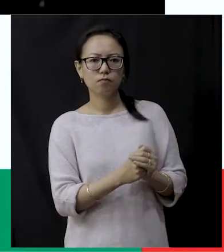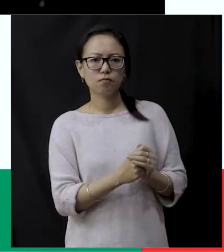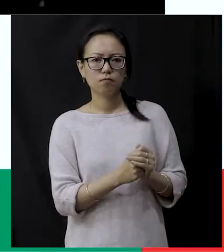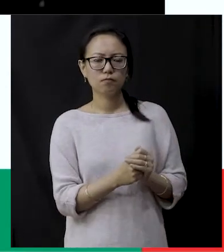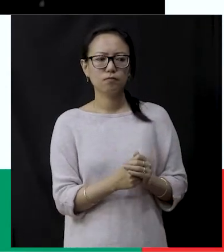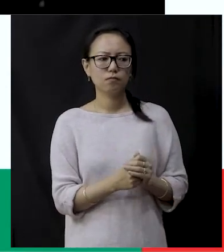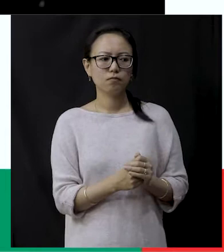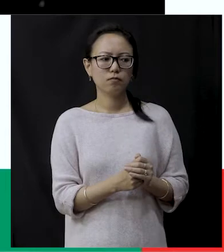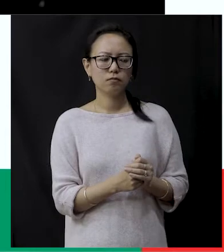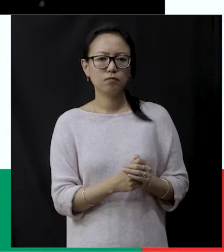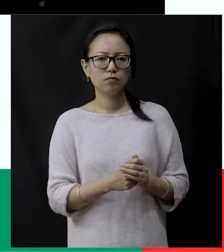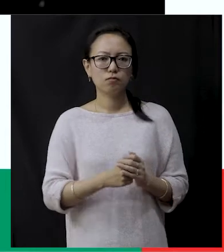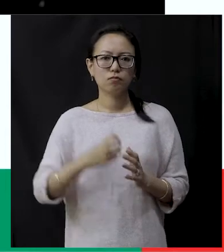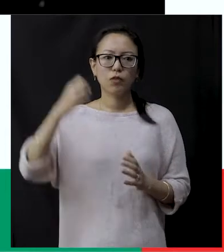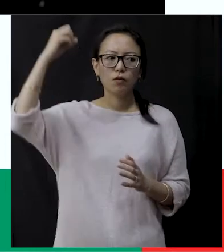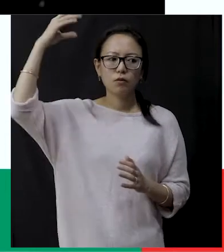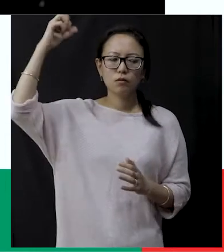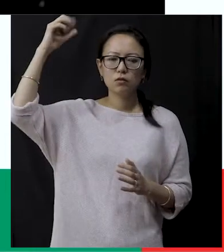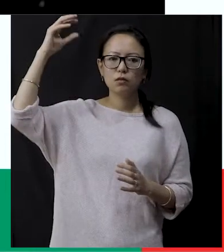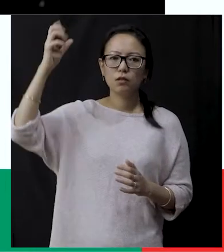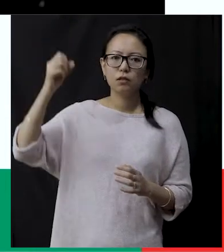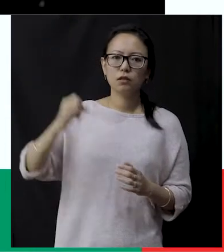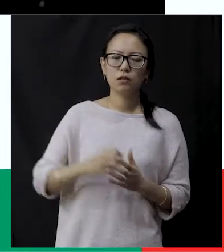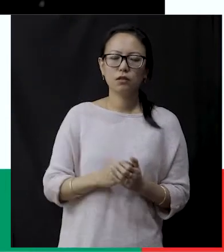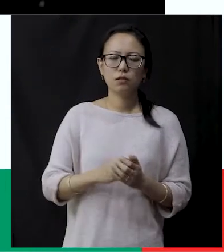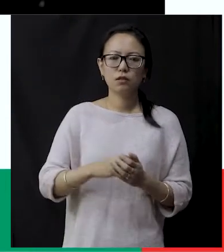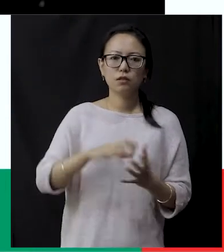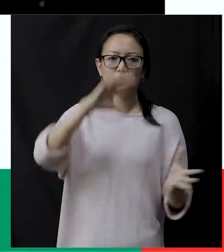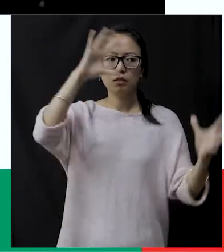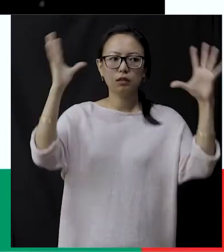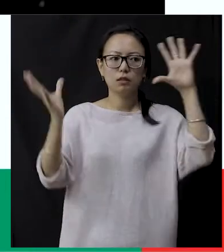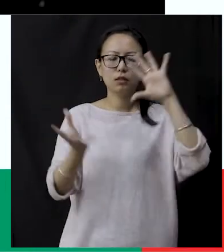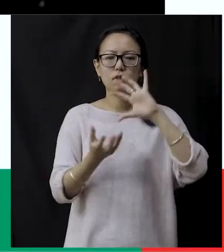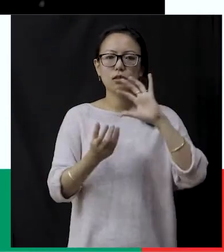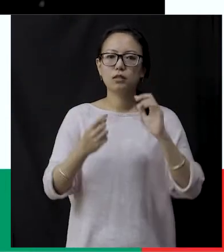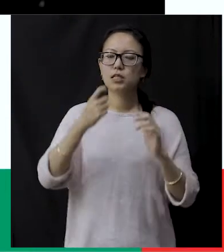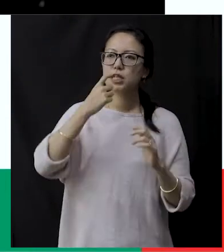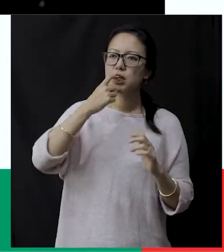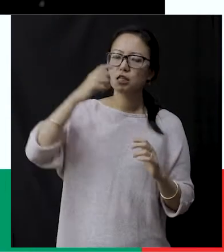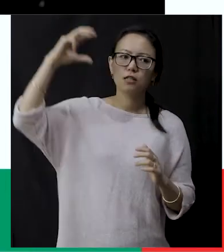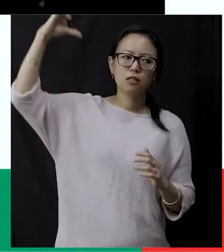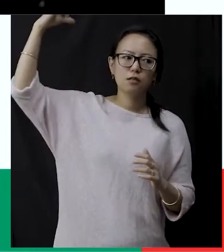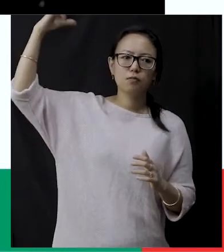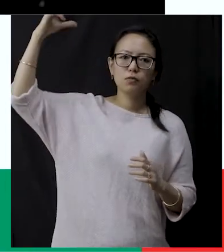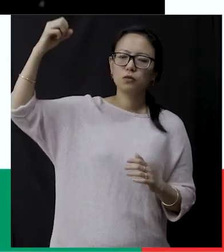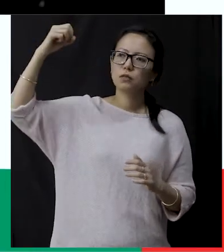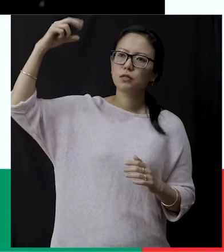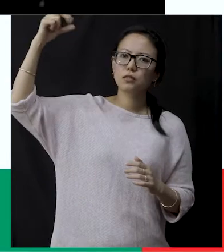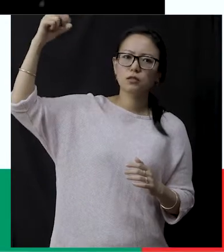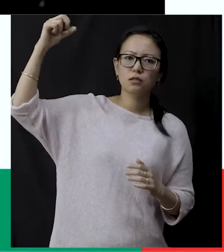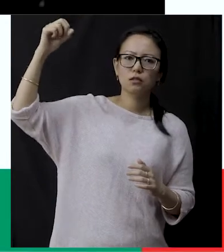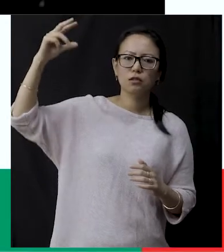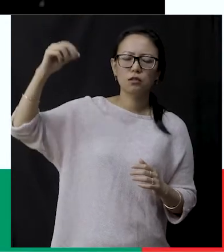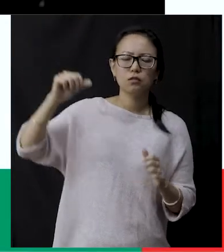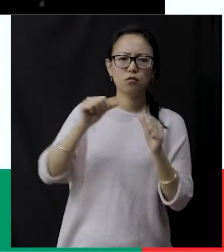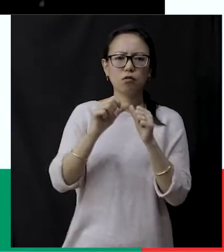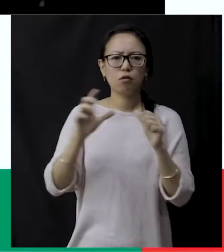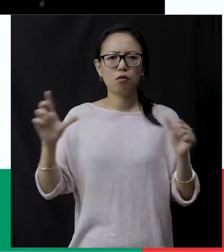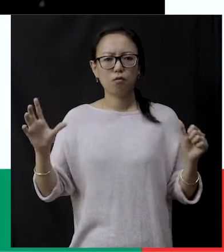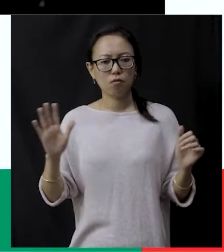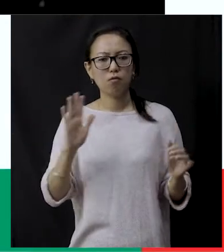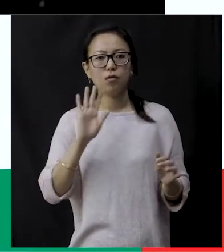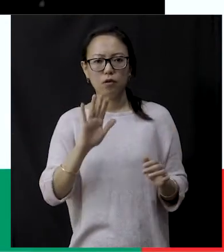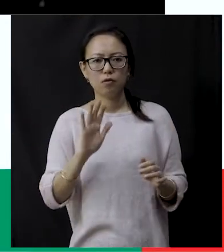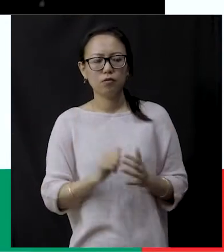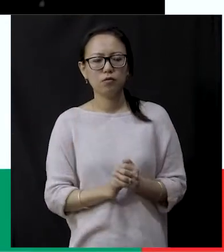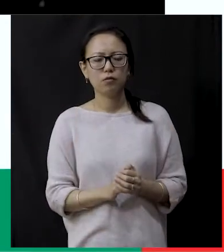stars. So these are the heavenly bodies, okay? So we will discuss all